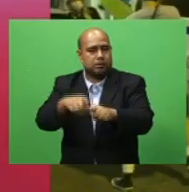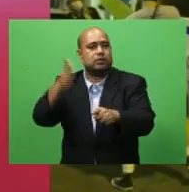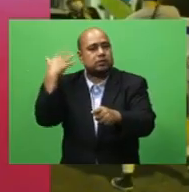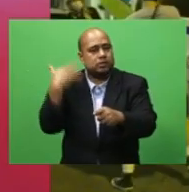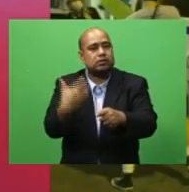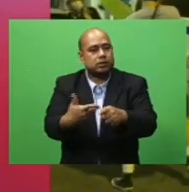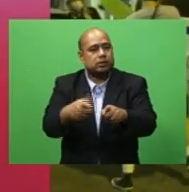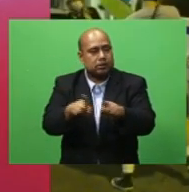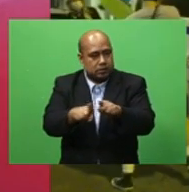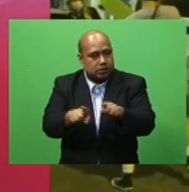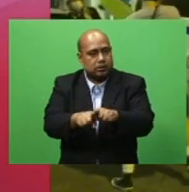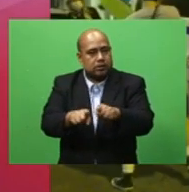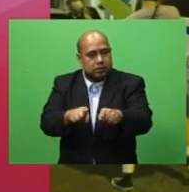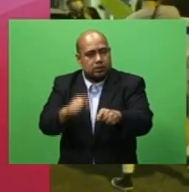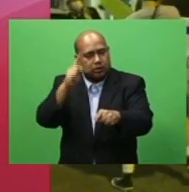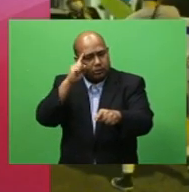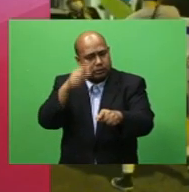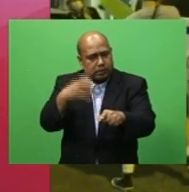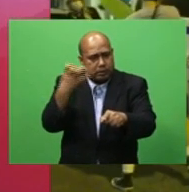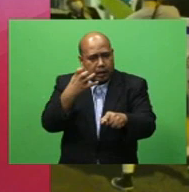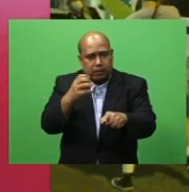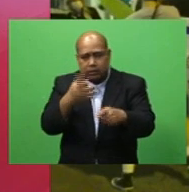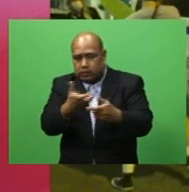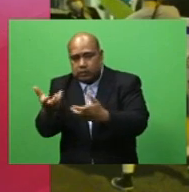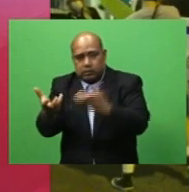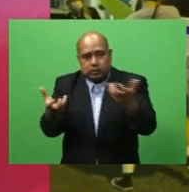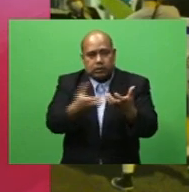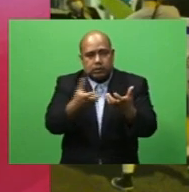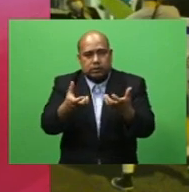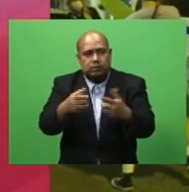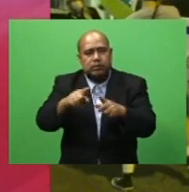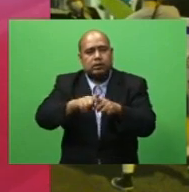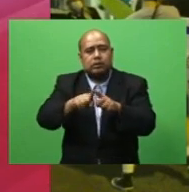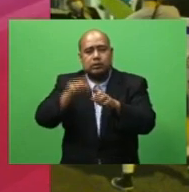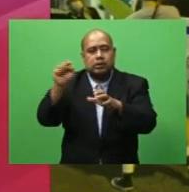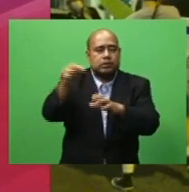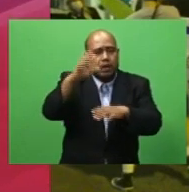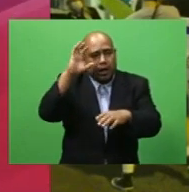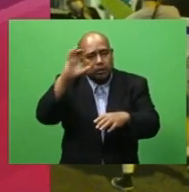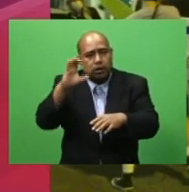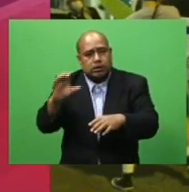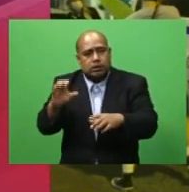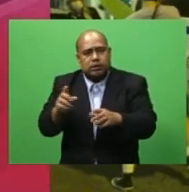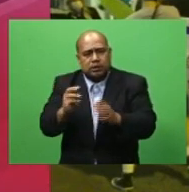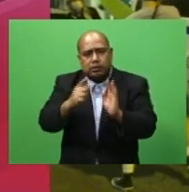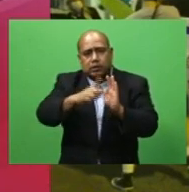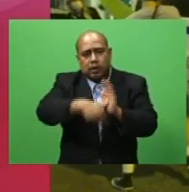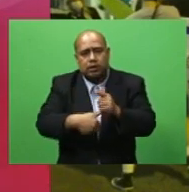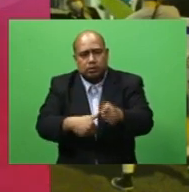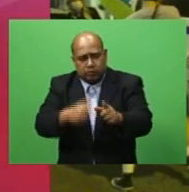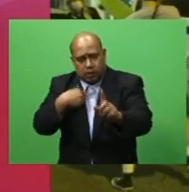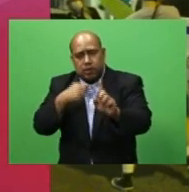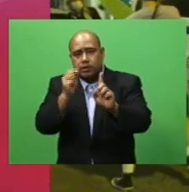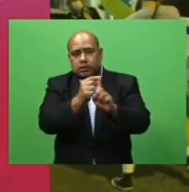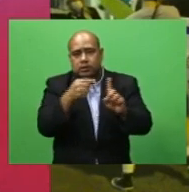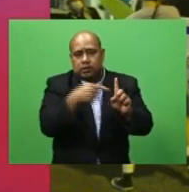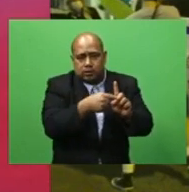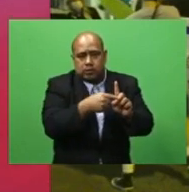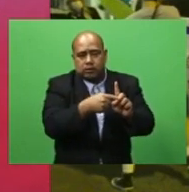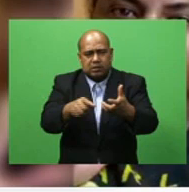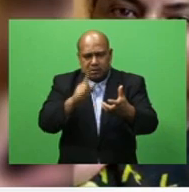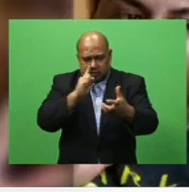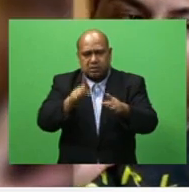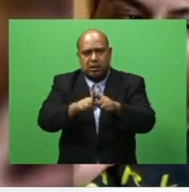more. Given the history of this country, yes, sometimes we are targeted things. There have been some